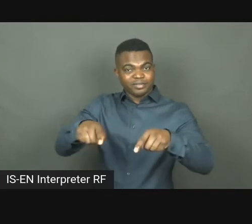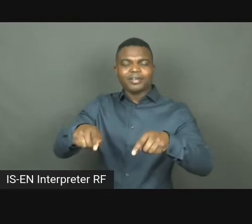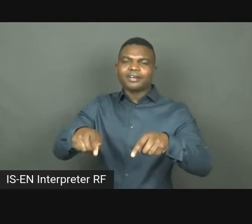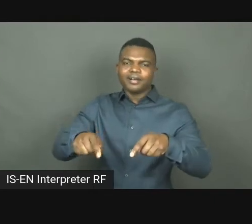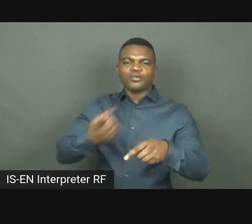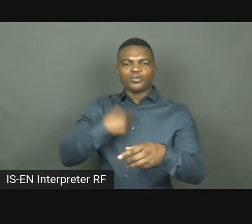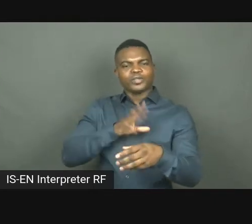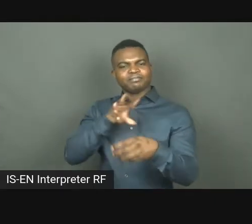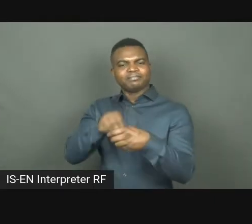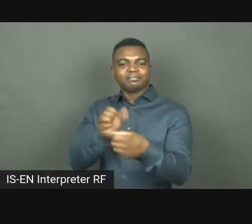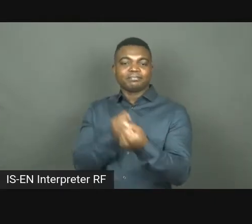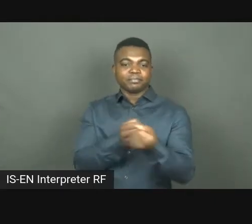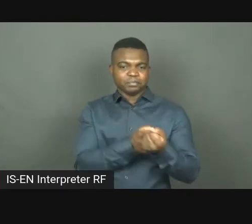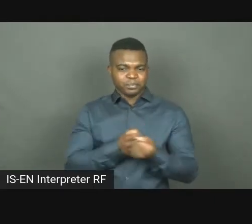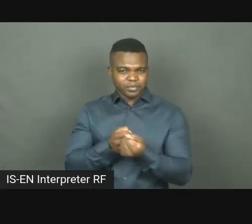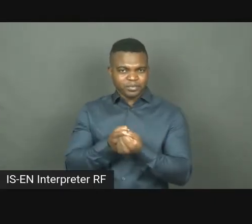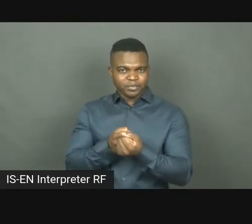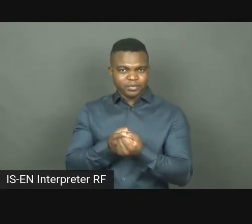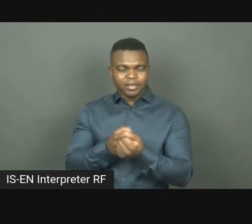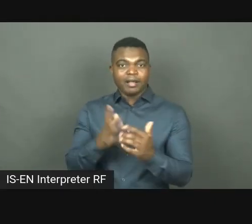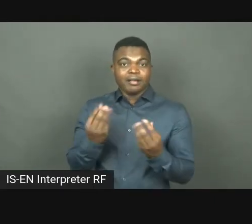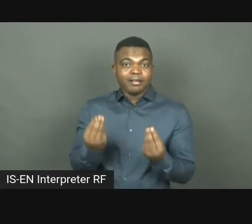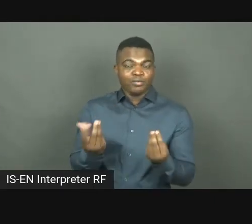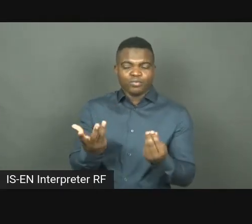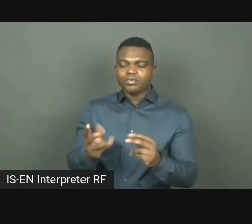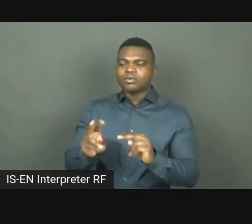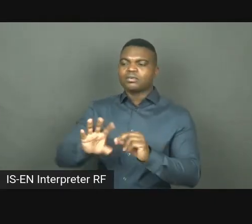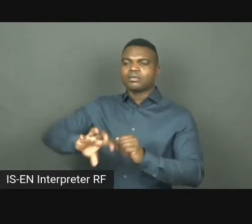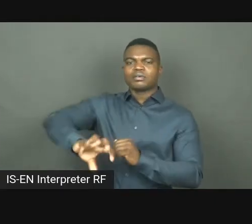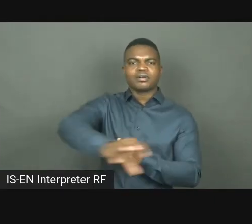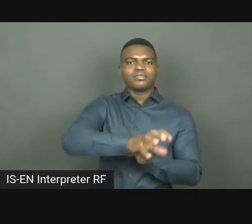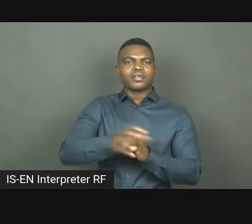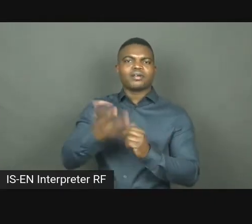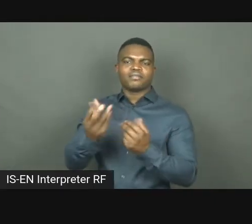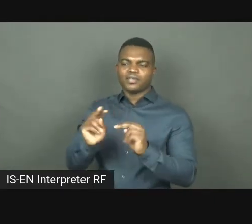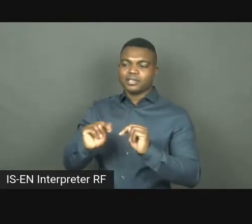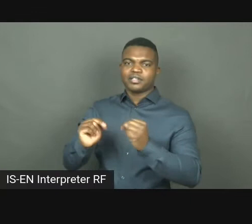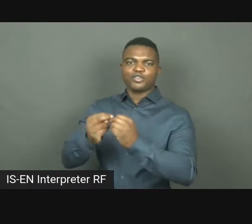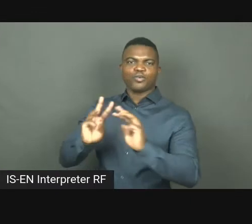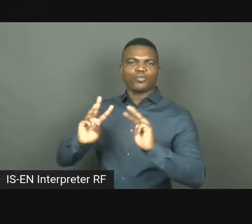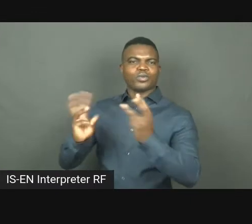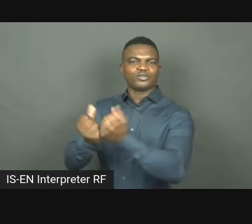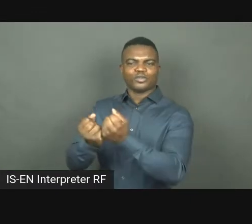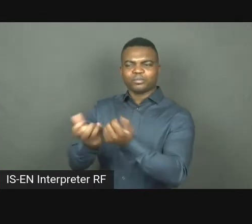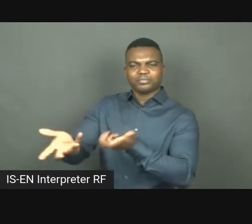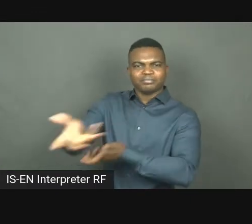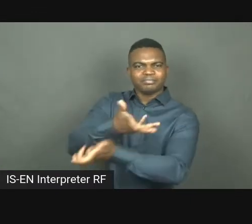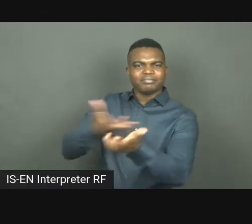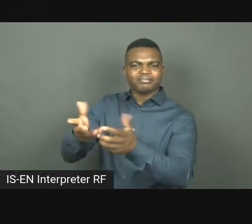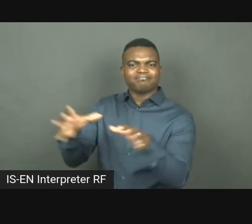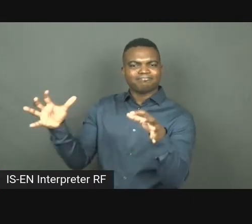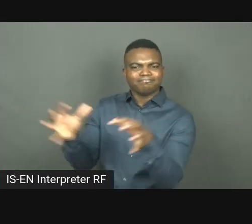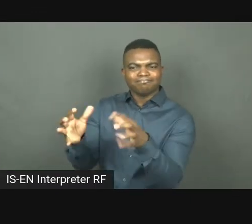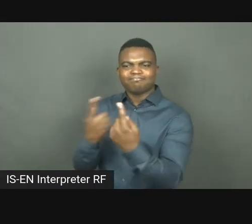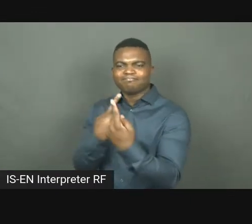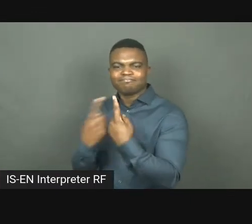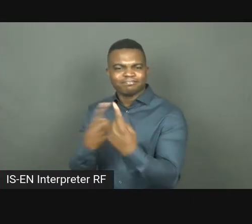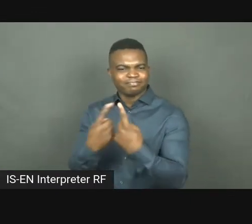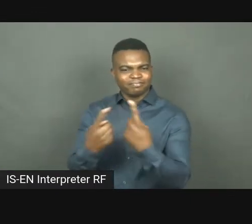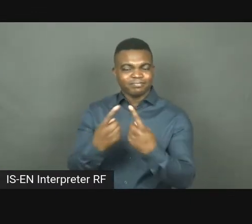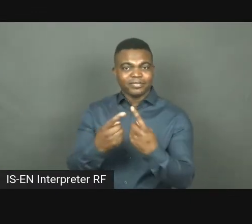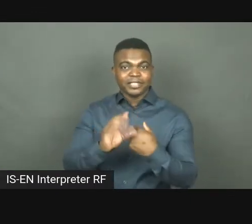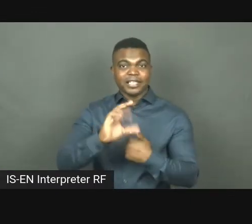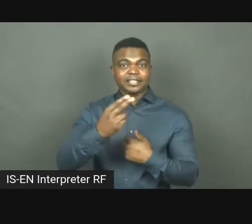up for different methods of verification. I want also to encourage all our partners and all of you here today